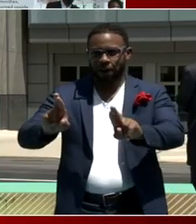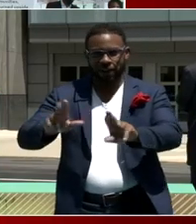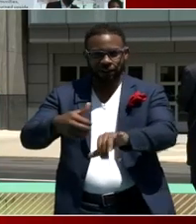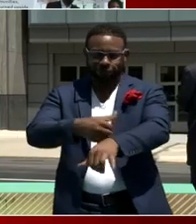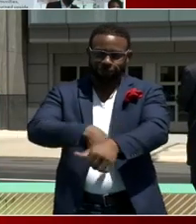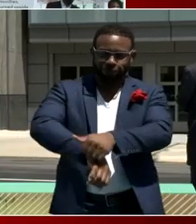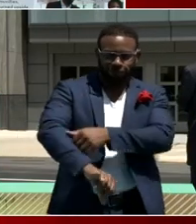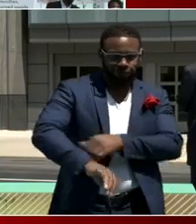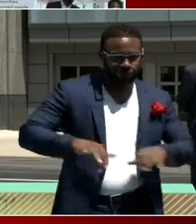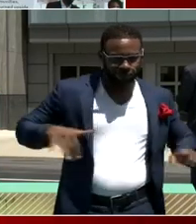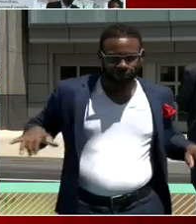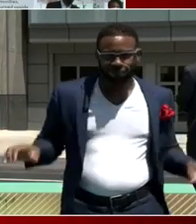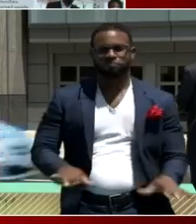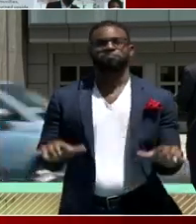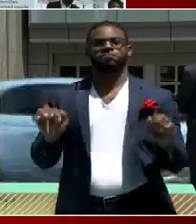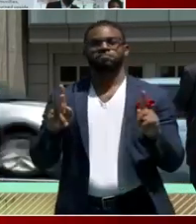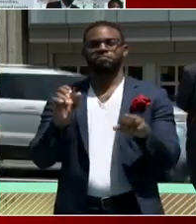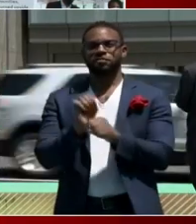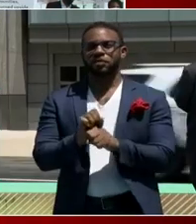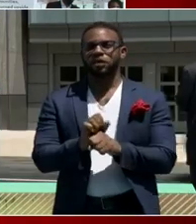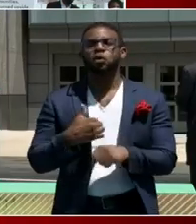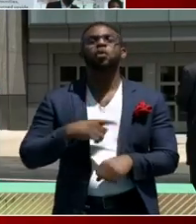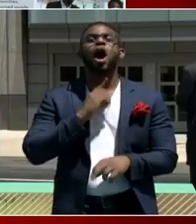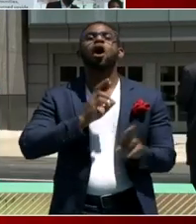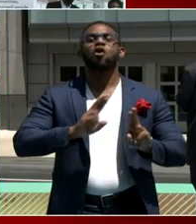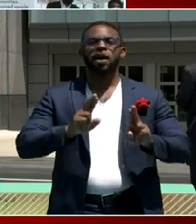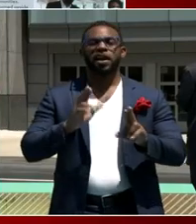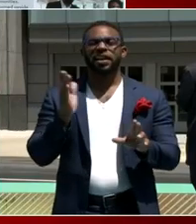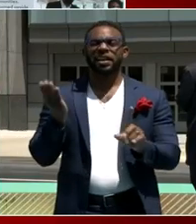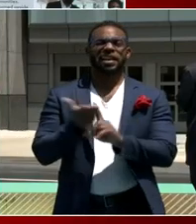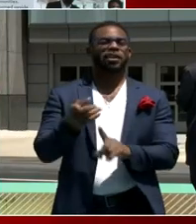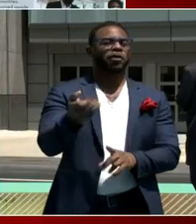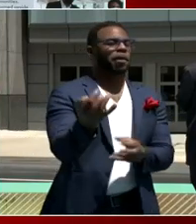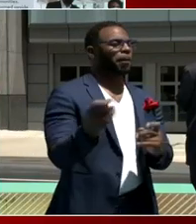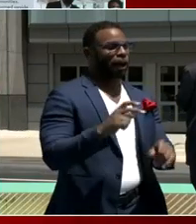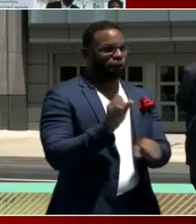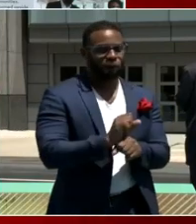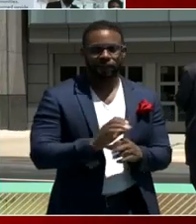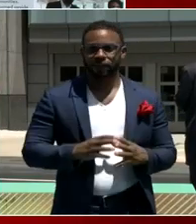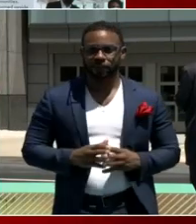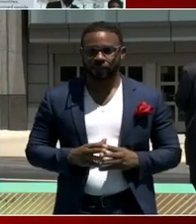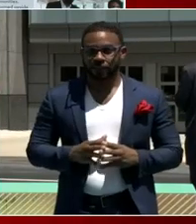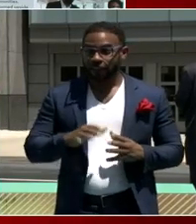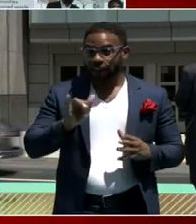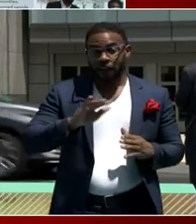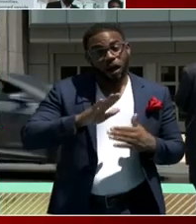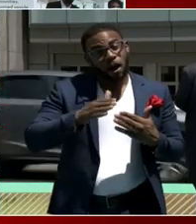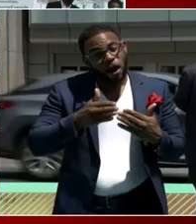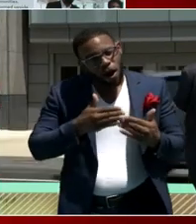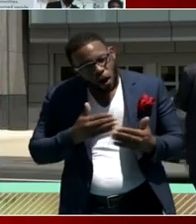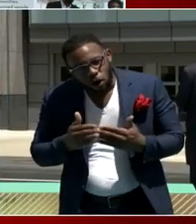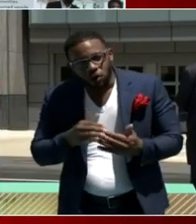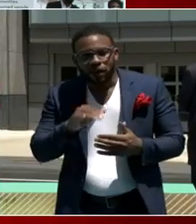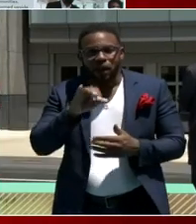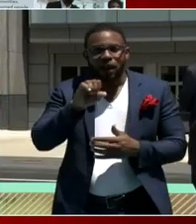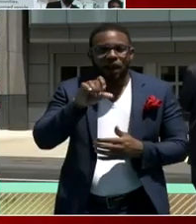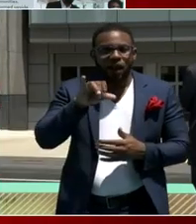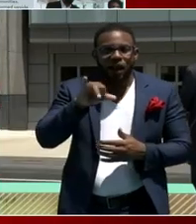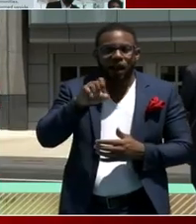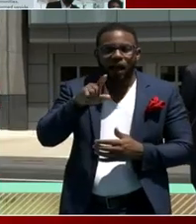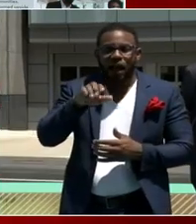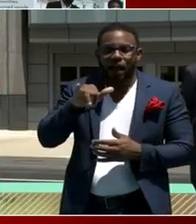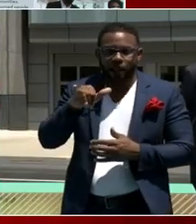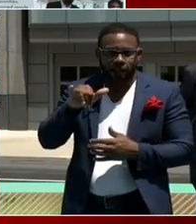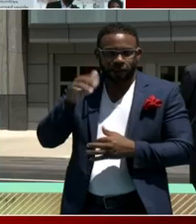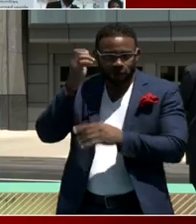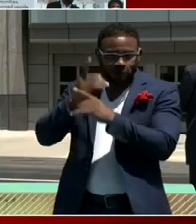get district residents back to work. We are ready to get district residents back to work. And that although the Isley brothers saying we